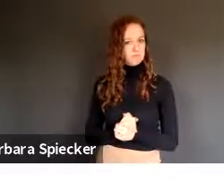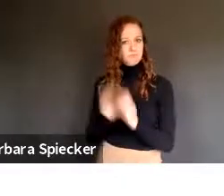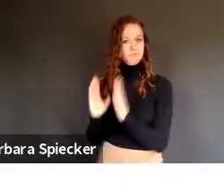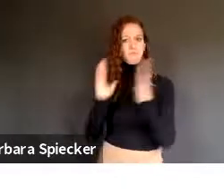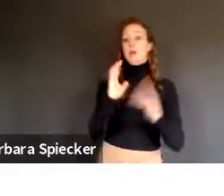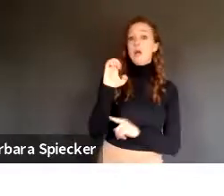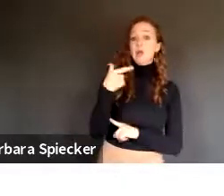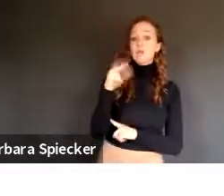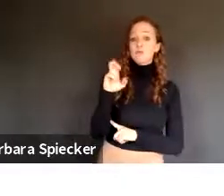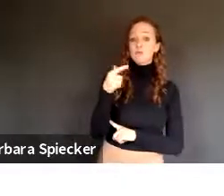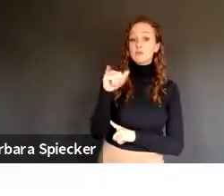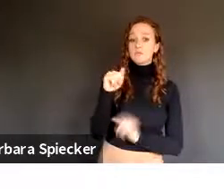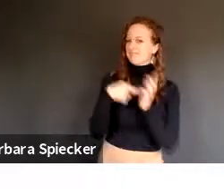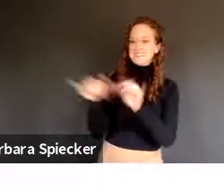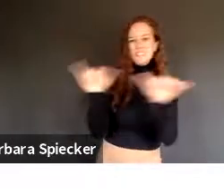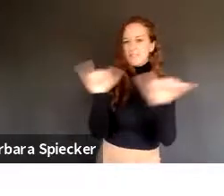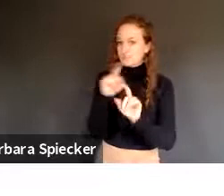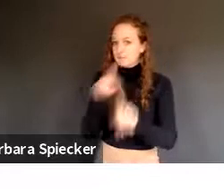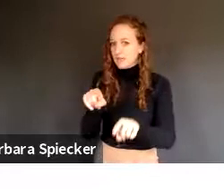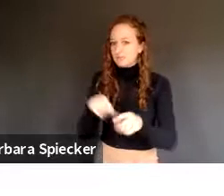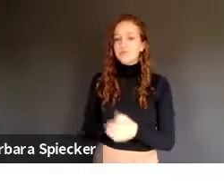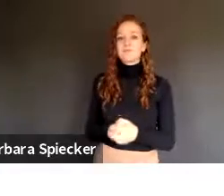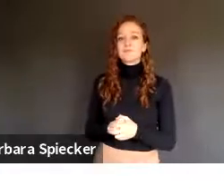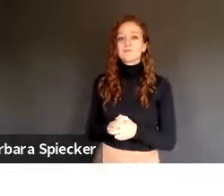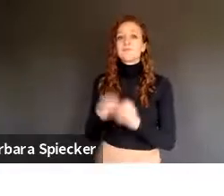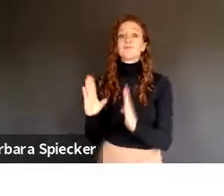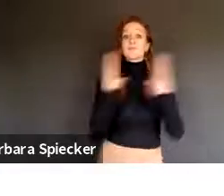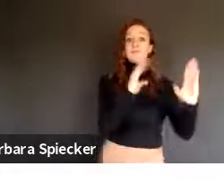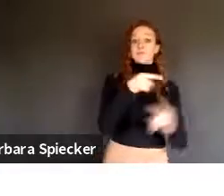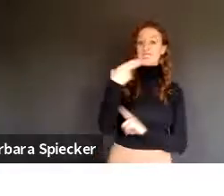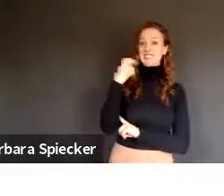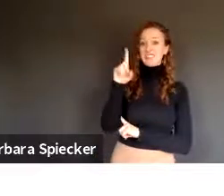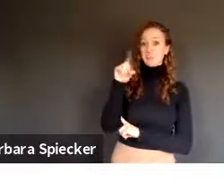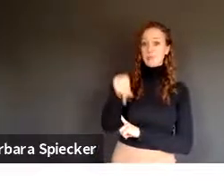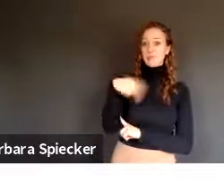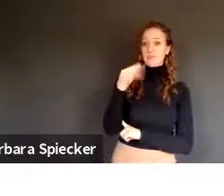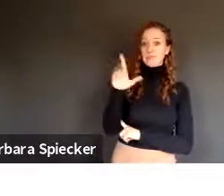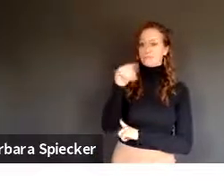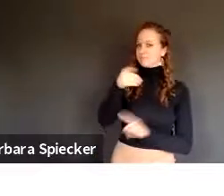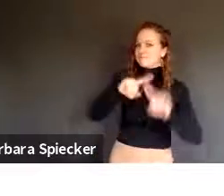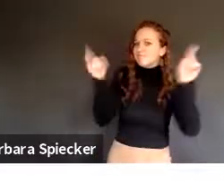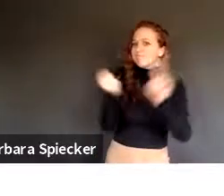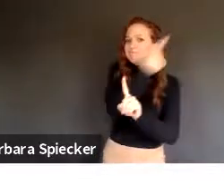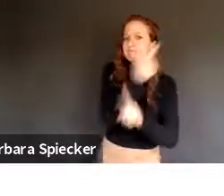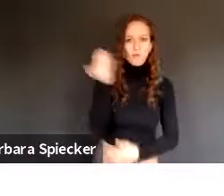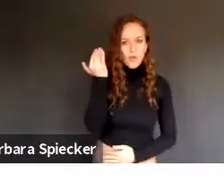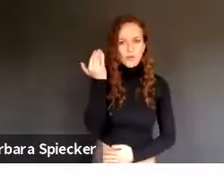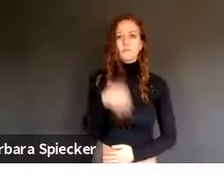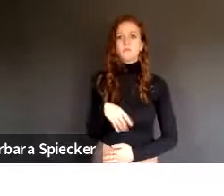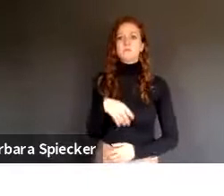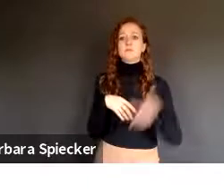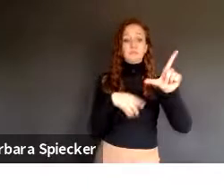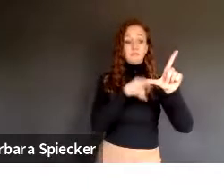And it increased in Northern Oregon. Let's look at the panel to the left of that, Egregia. Now you can see Egregia